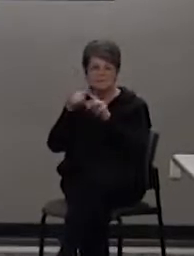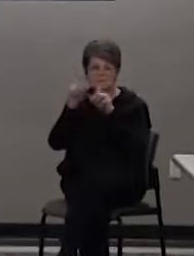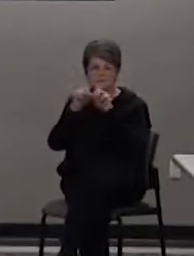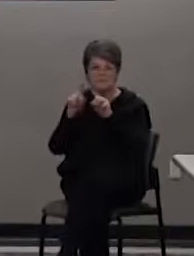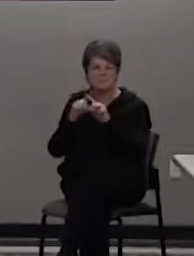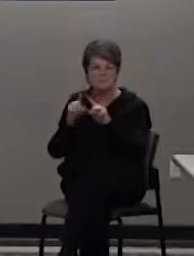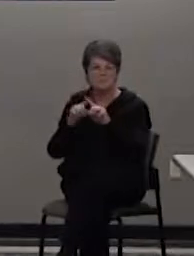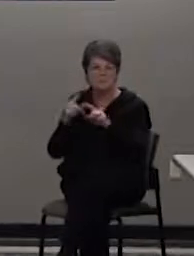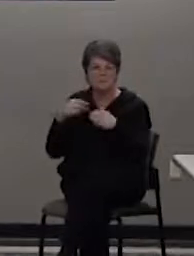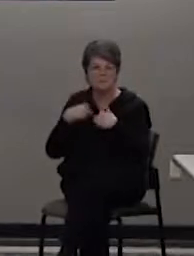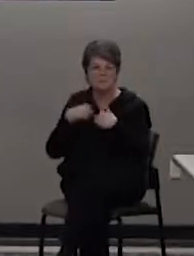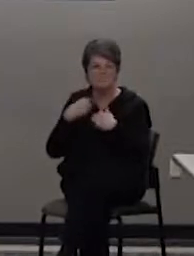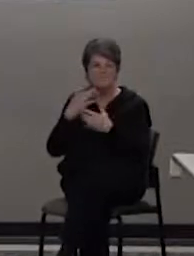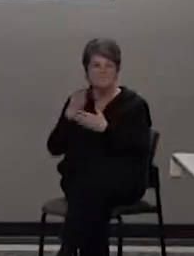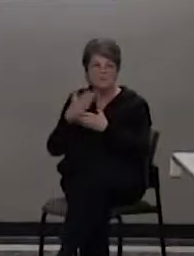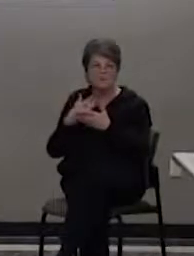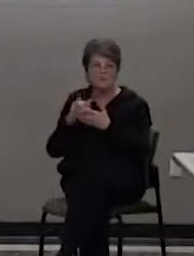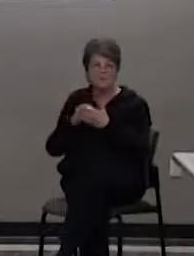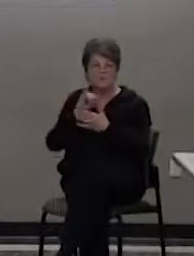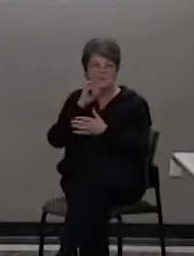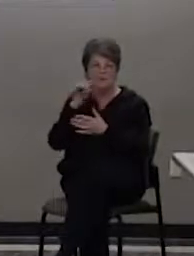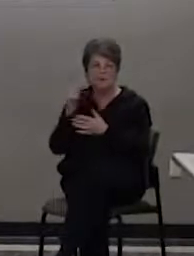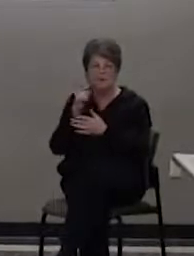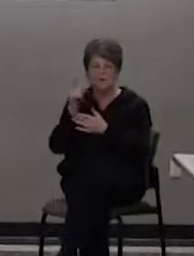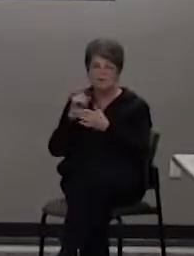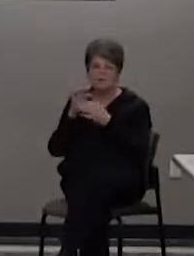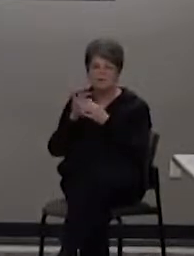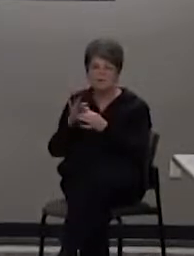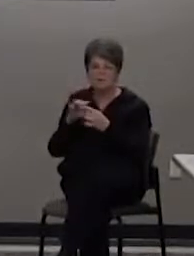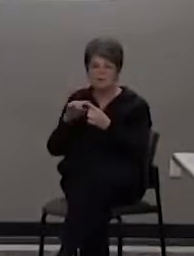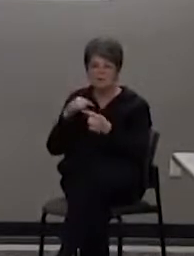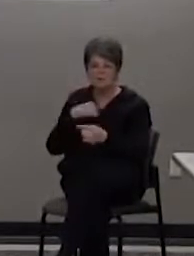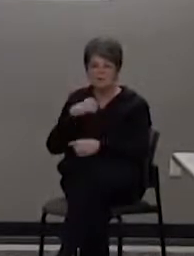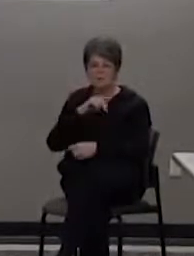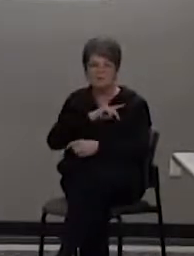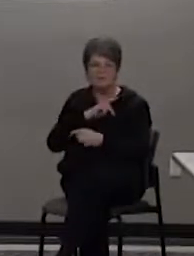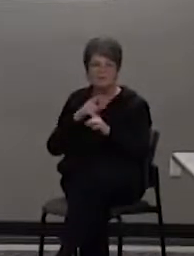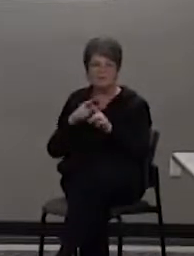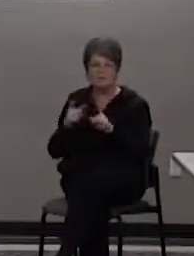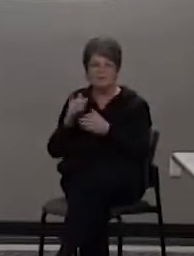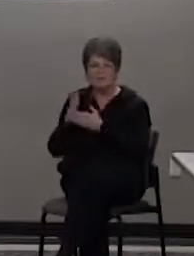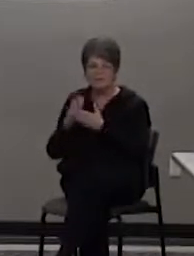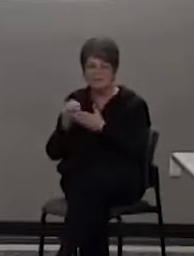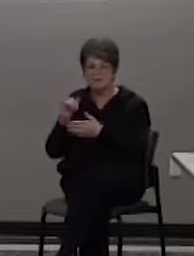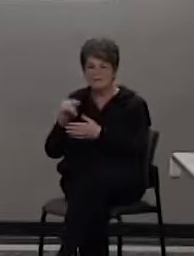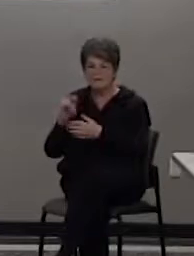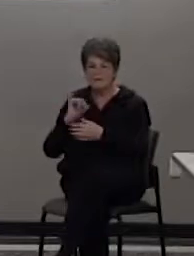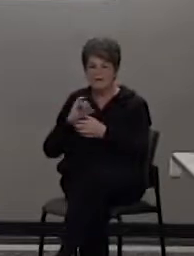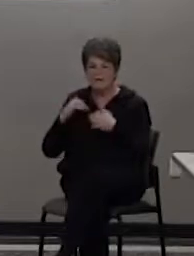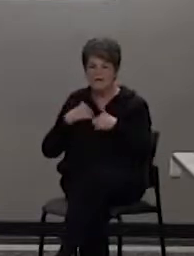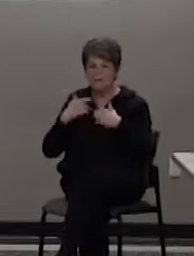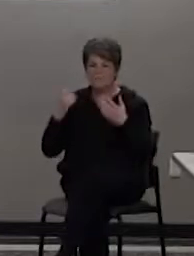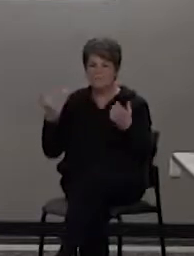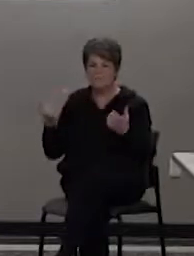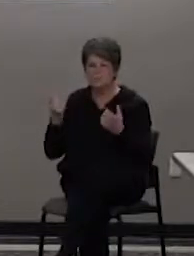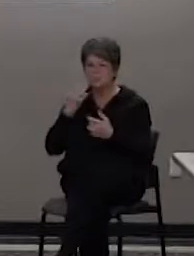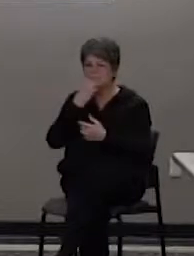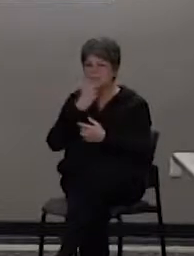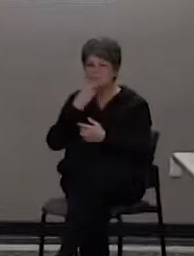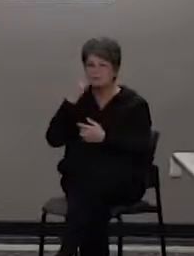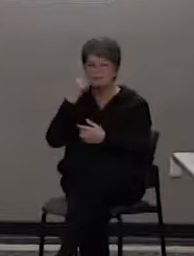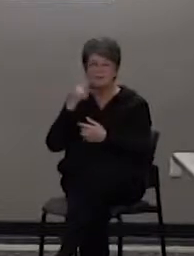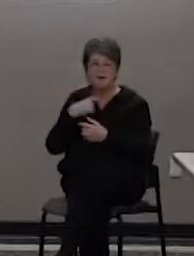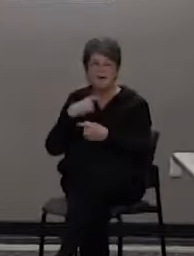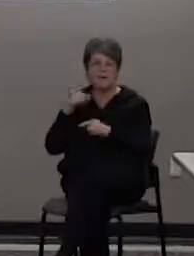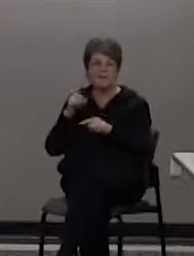parts, there are parts that don't necessarily pertain to me personally, but there are parts of it that I have a huge passion for. And